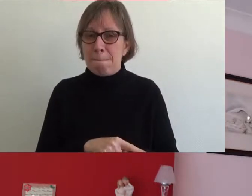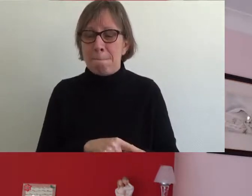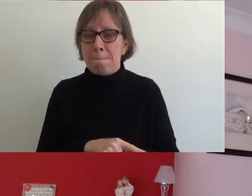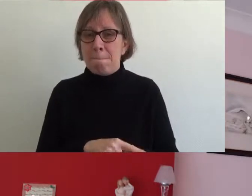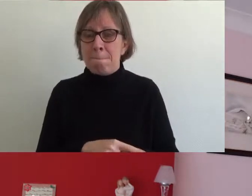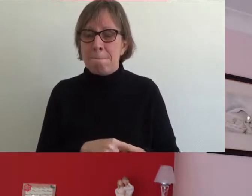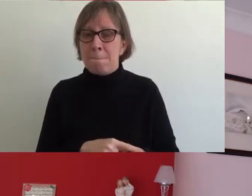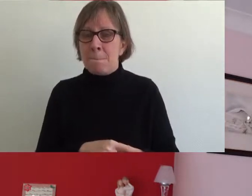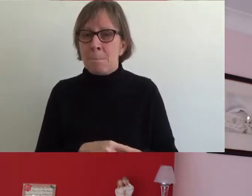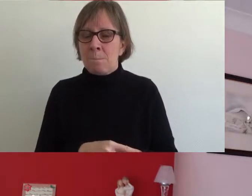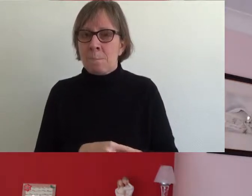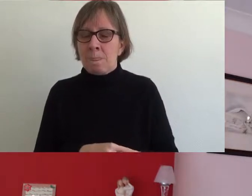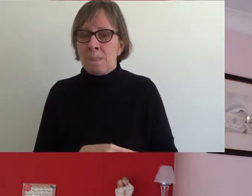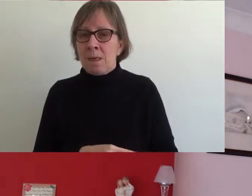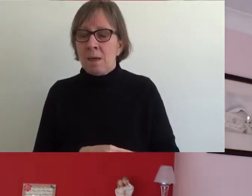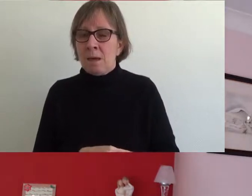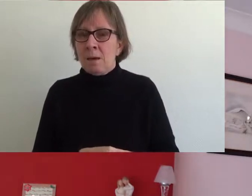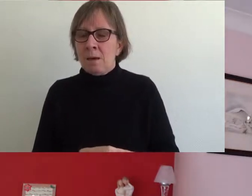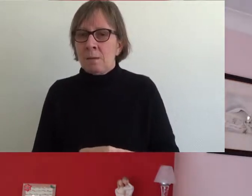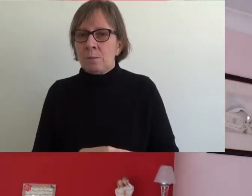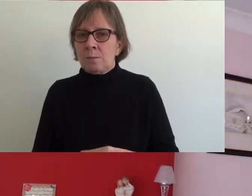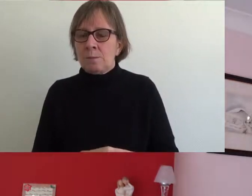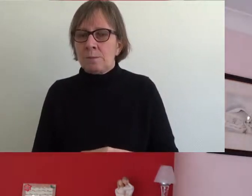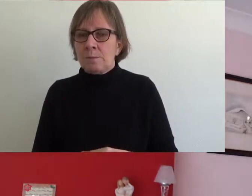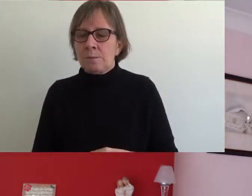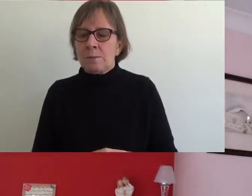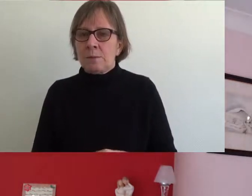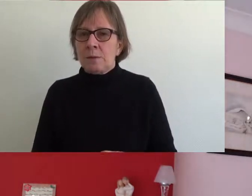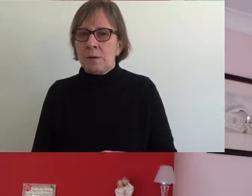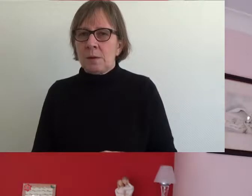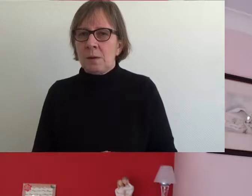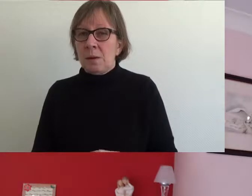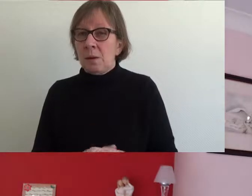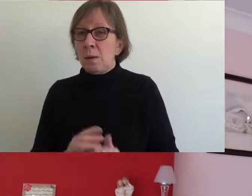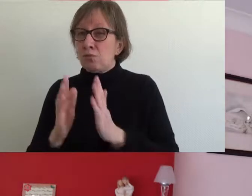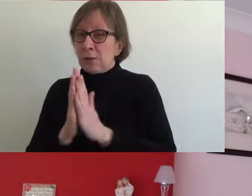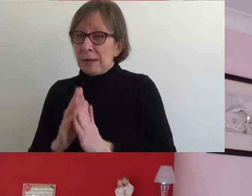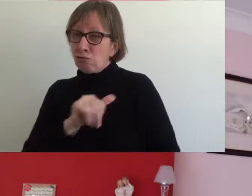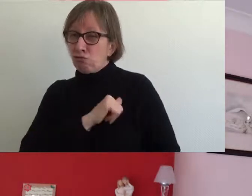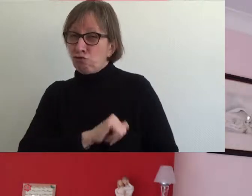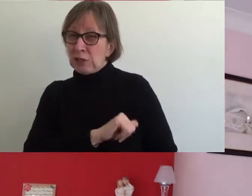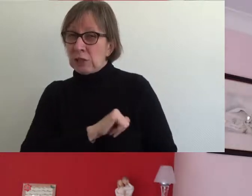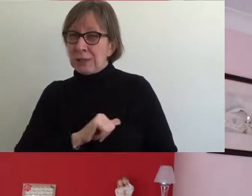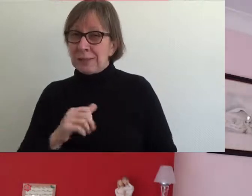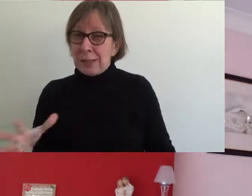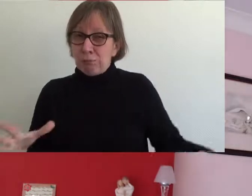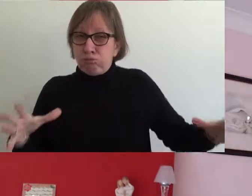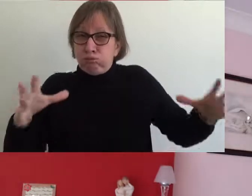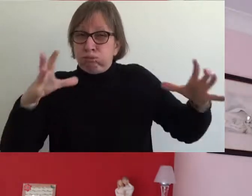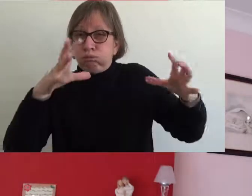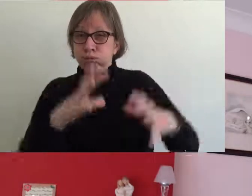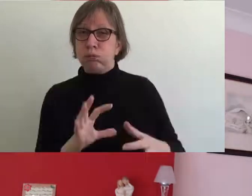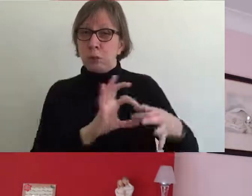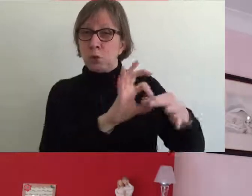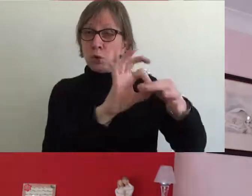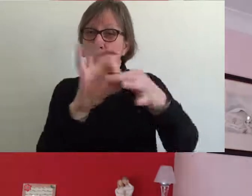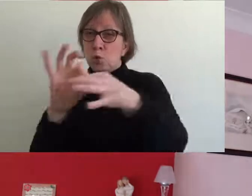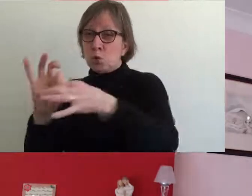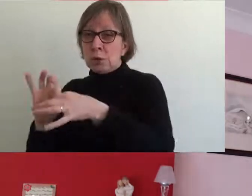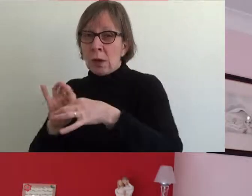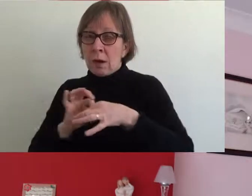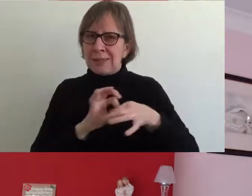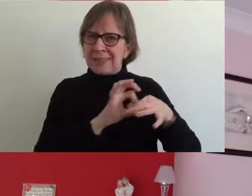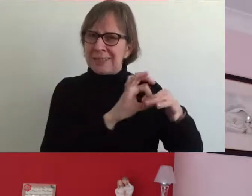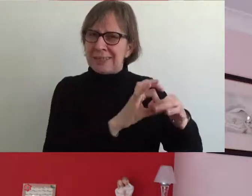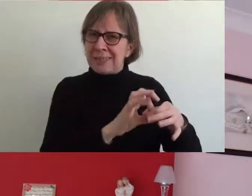And Lord, we pray that as Christian people, we will unite to see your kingdom